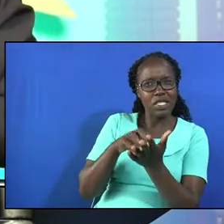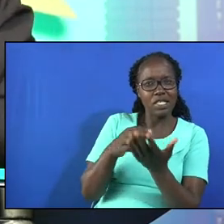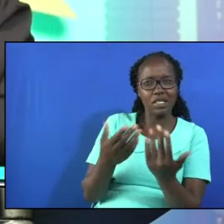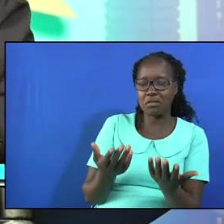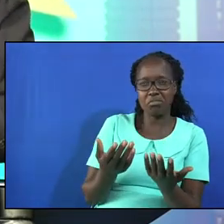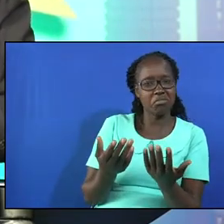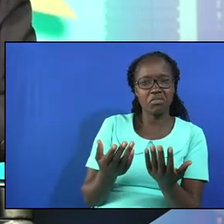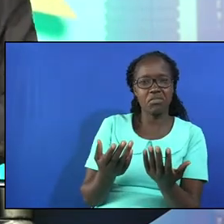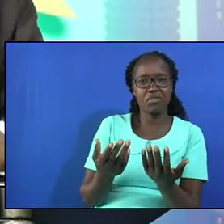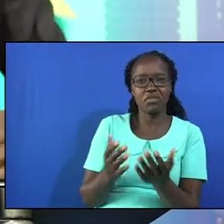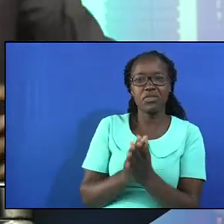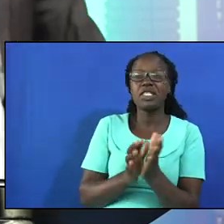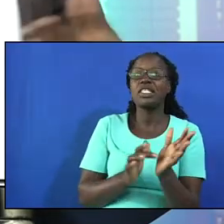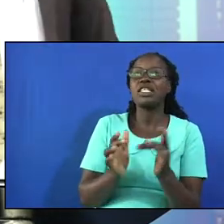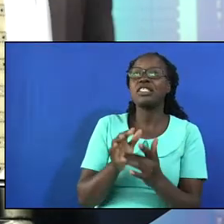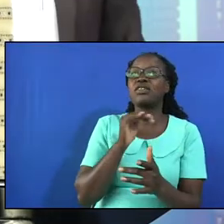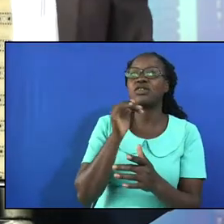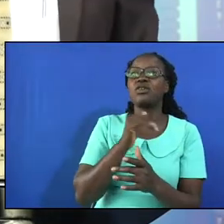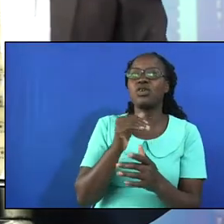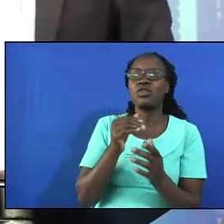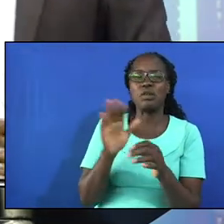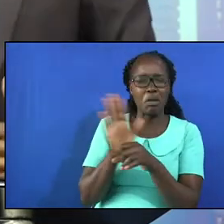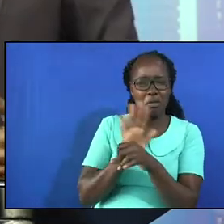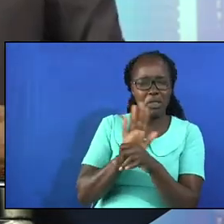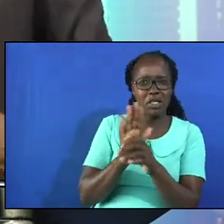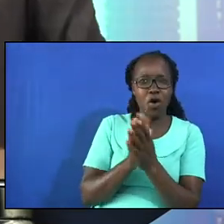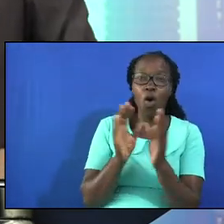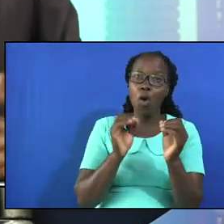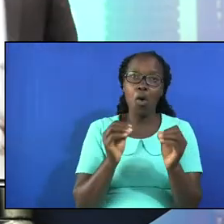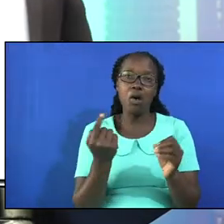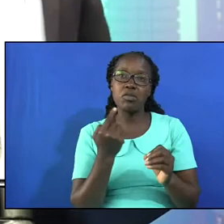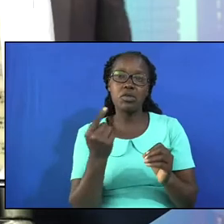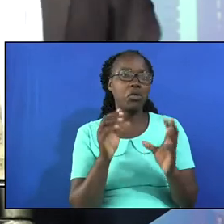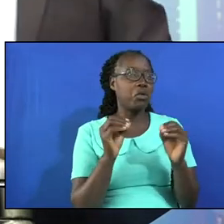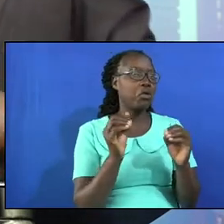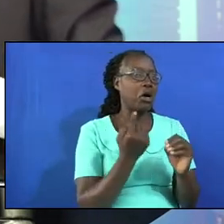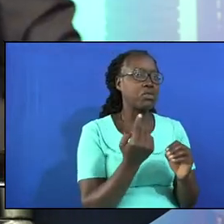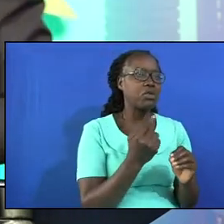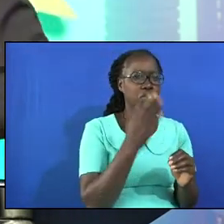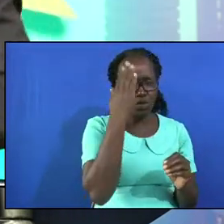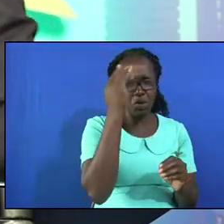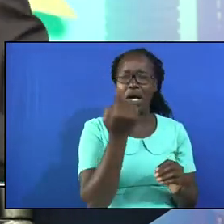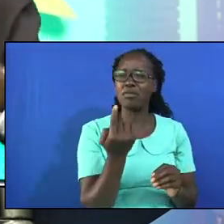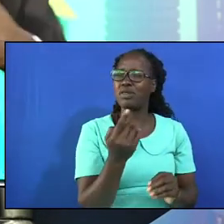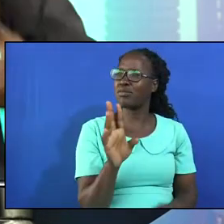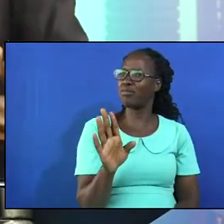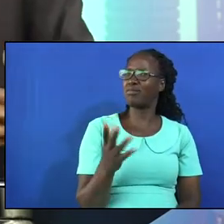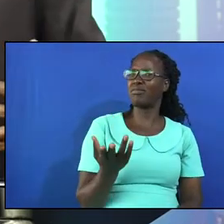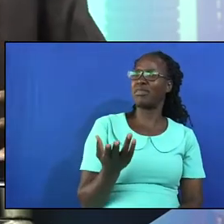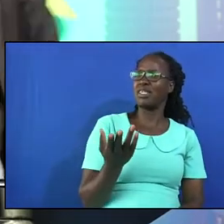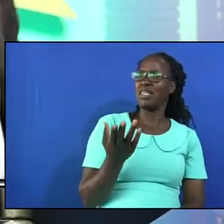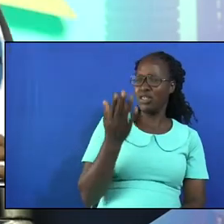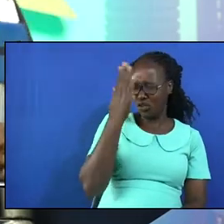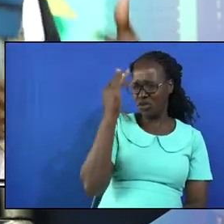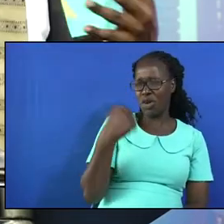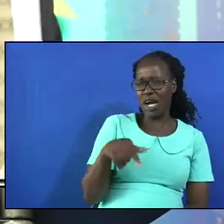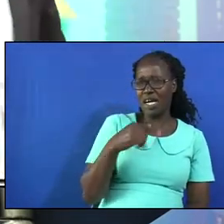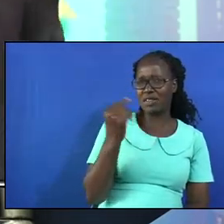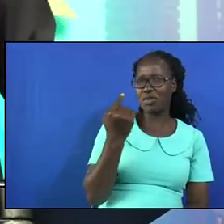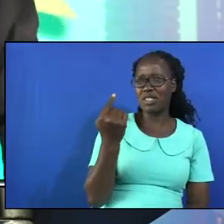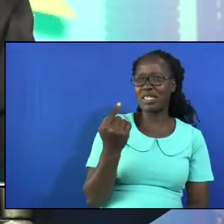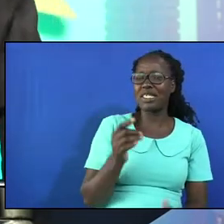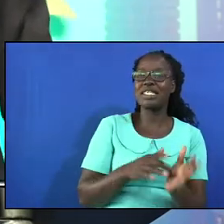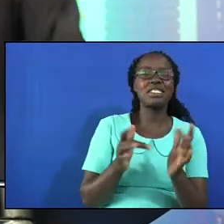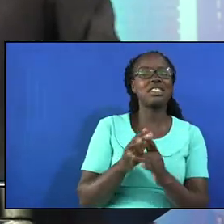status. Jesus was not preoccupied. Oh, I'm single. Oh, I'm single. You know I'm single. You know us who are single. You know sometimes